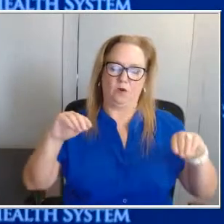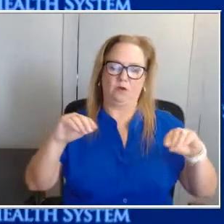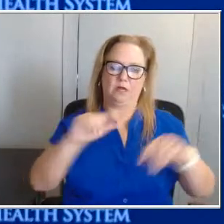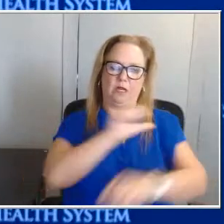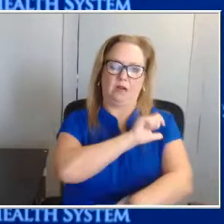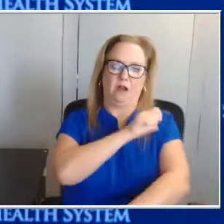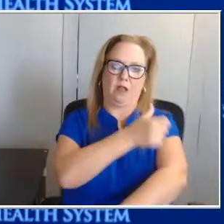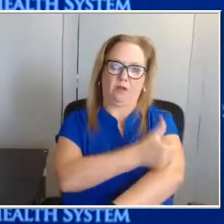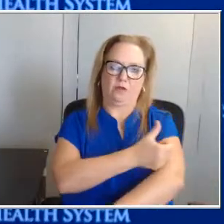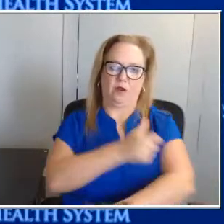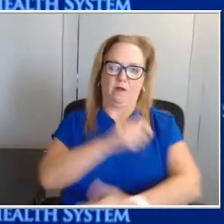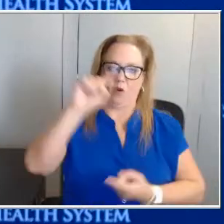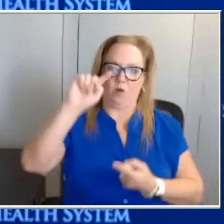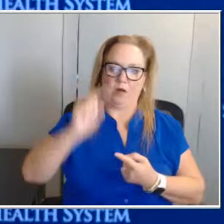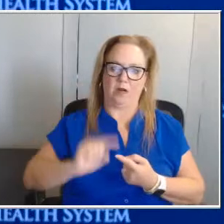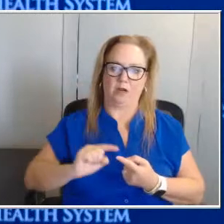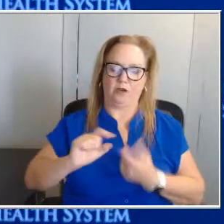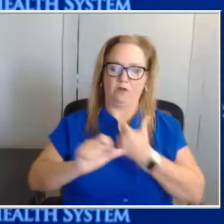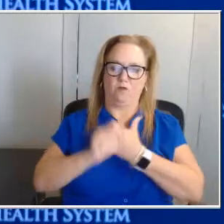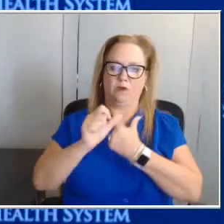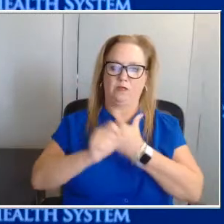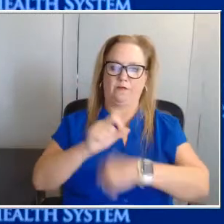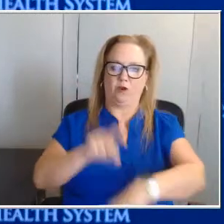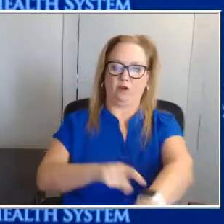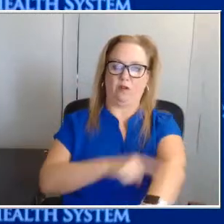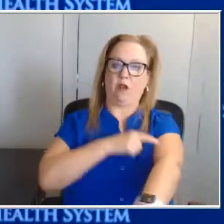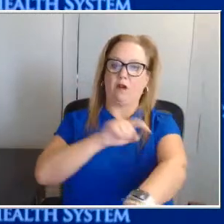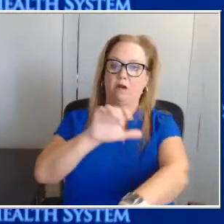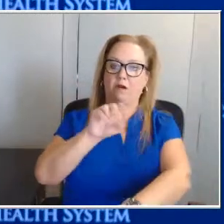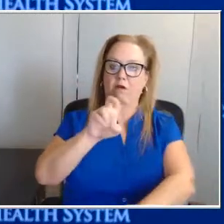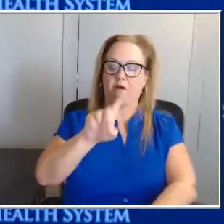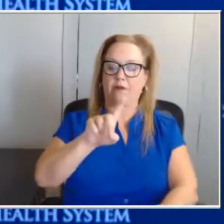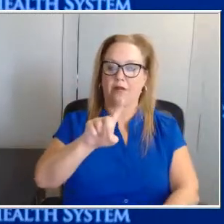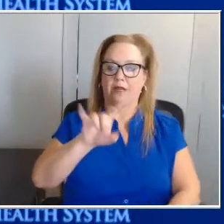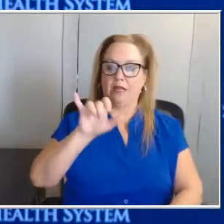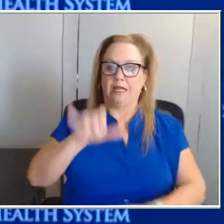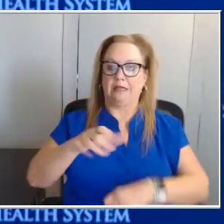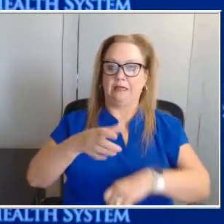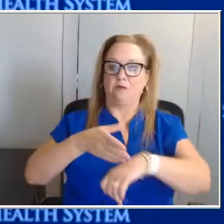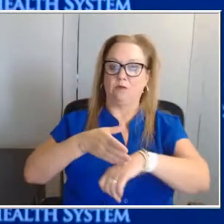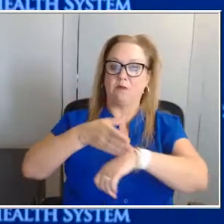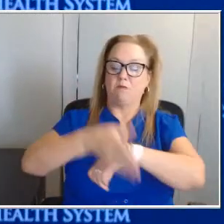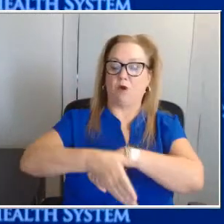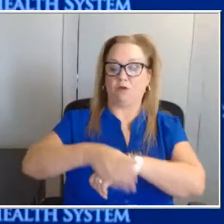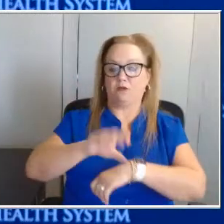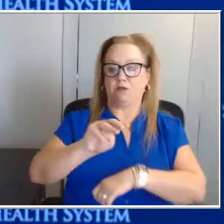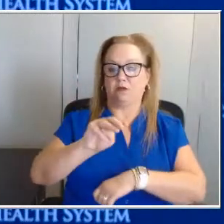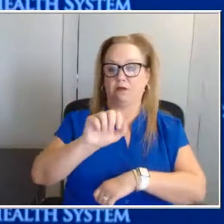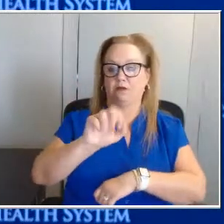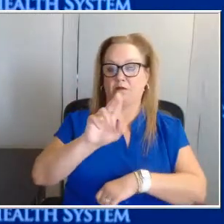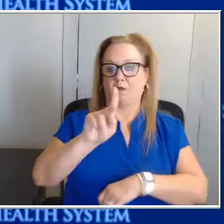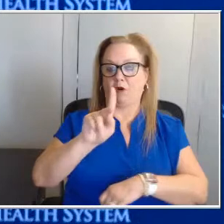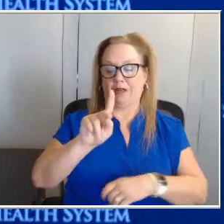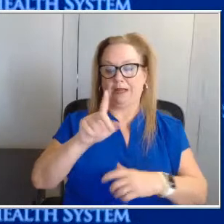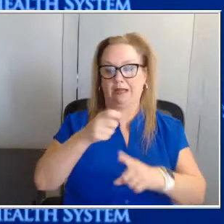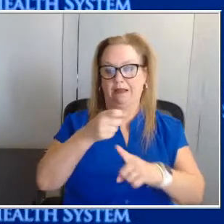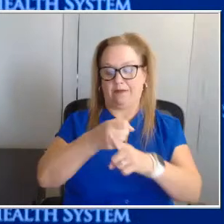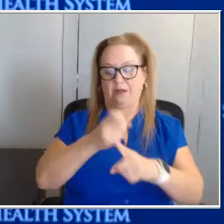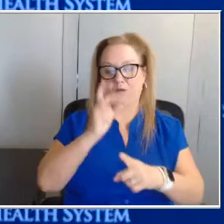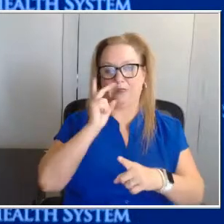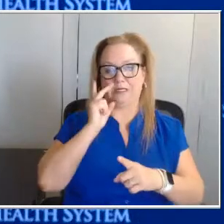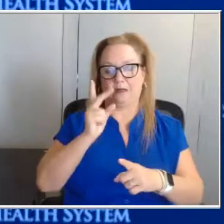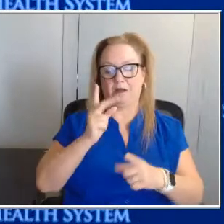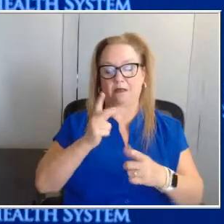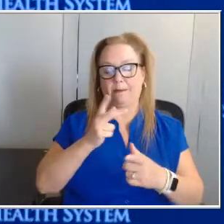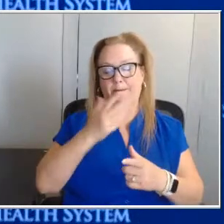for reduction in risk of long COVID? This was a post-marketing effect that we saw. The best evidence that